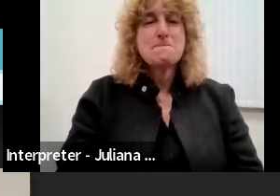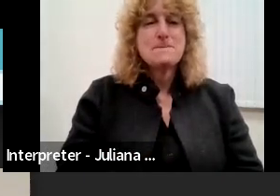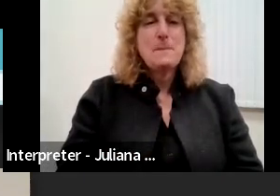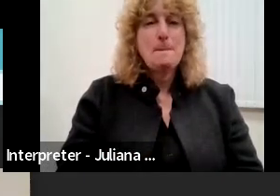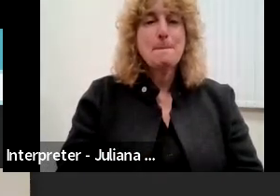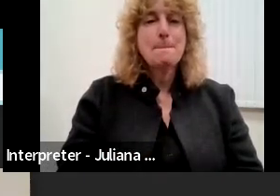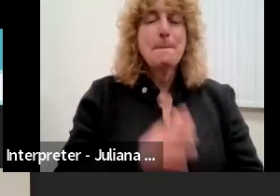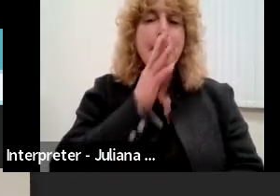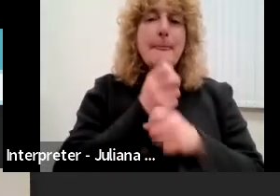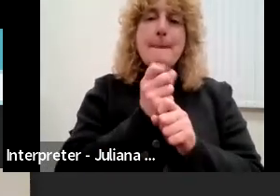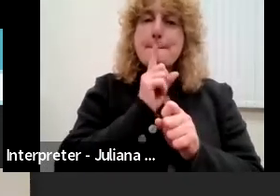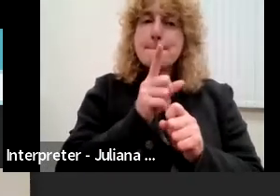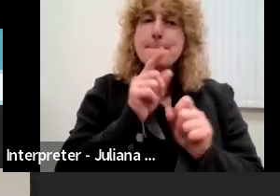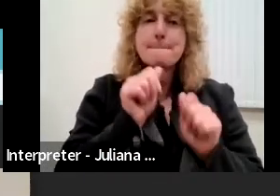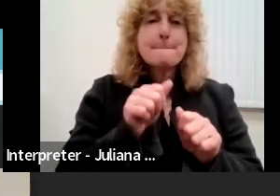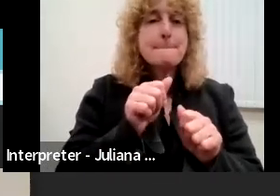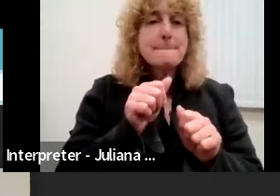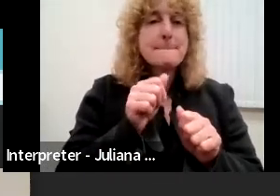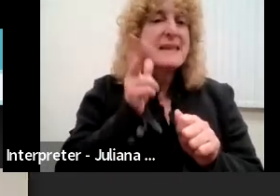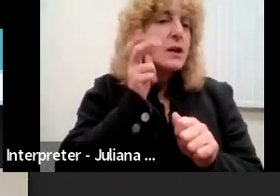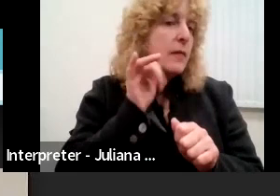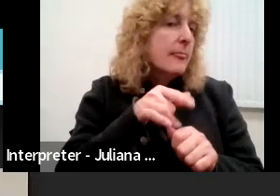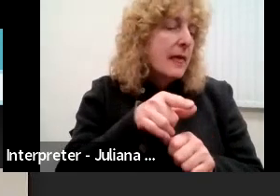So I want to make sure that we can hear this.